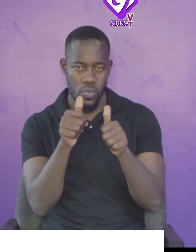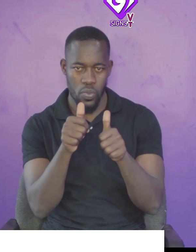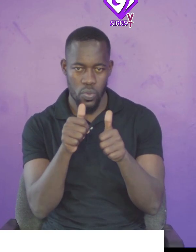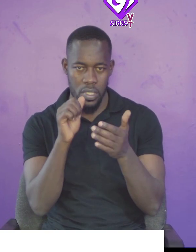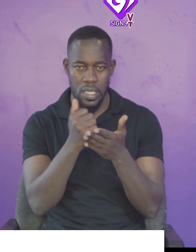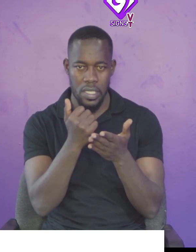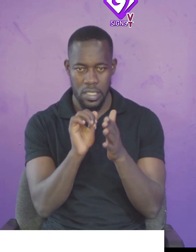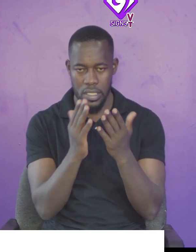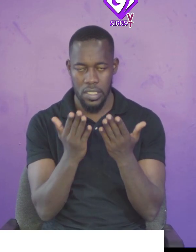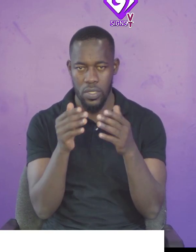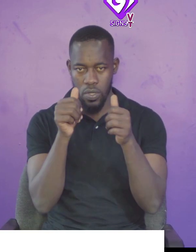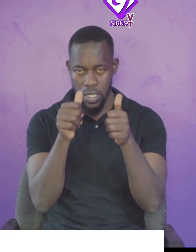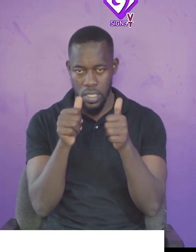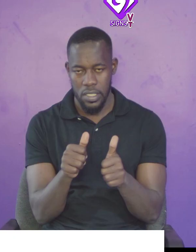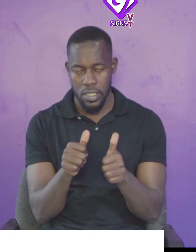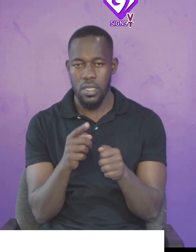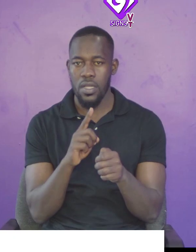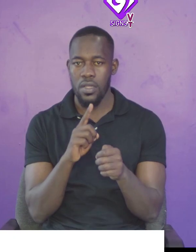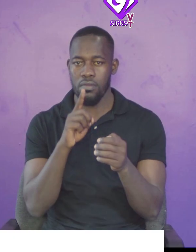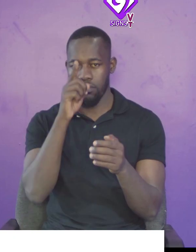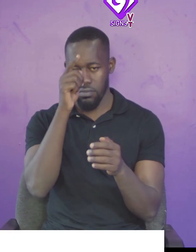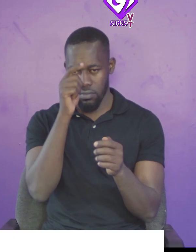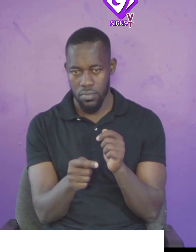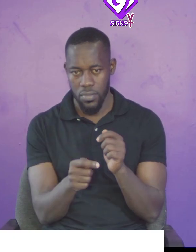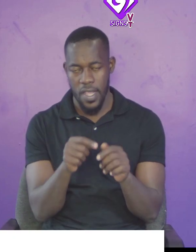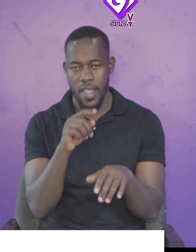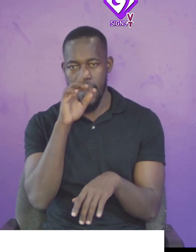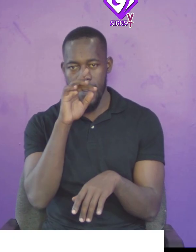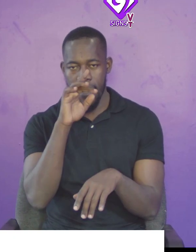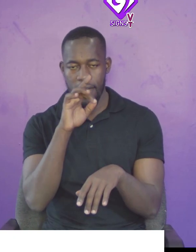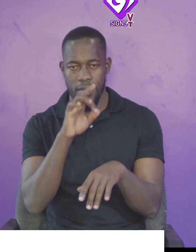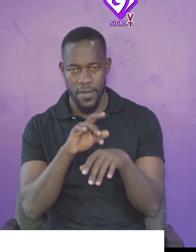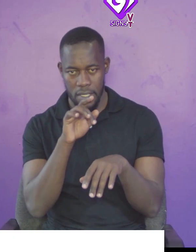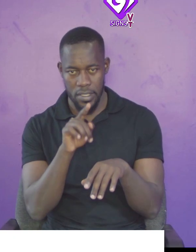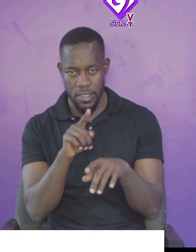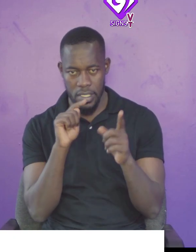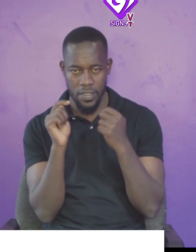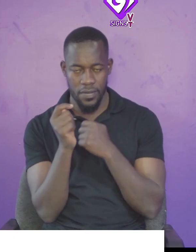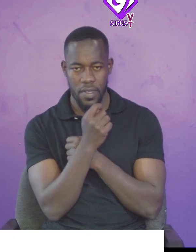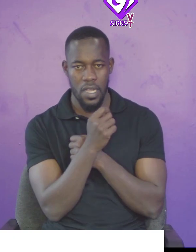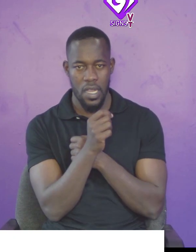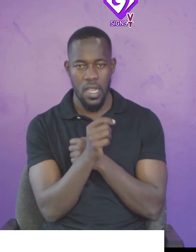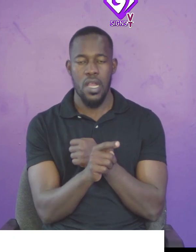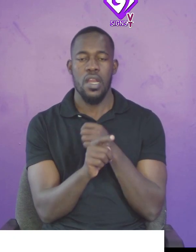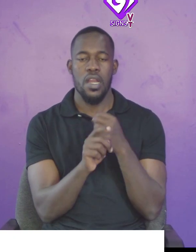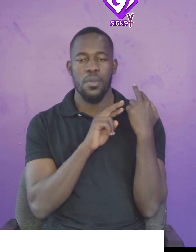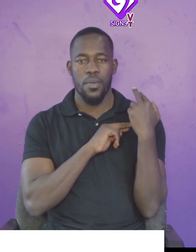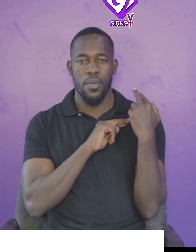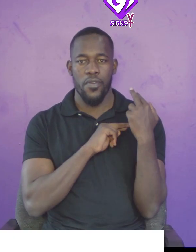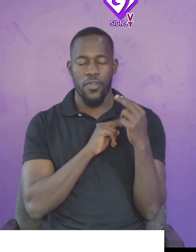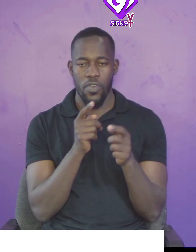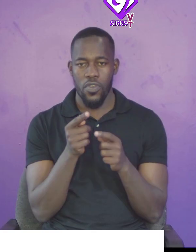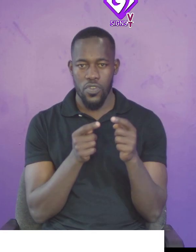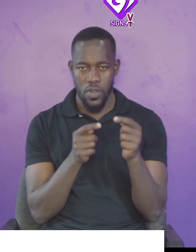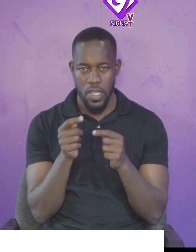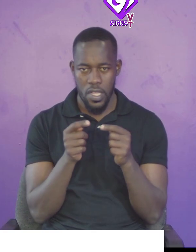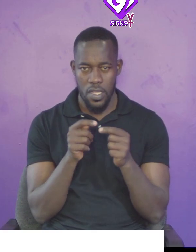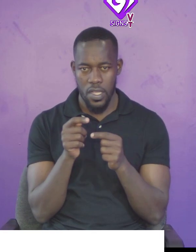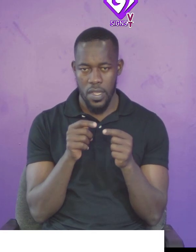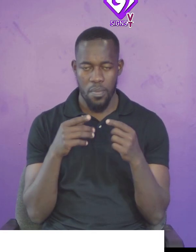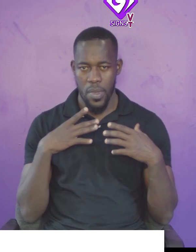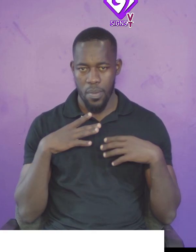mechanism. The ruling effectively transferred a mandate of handling victim compensation from